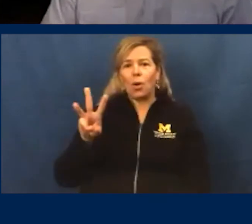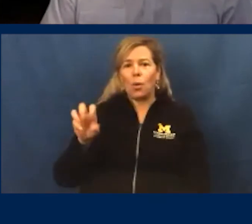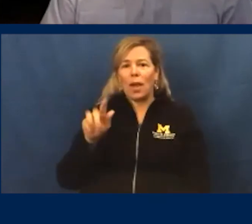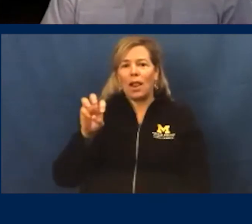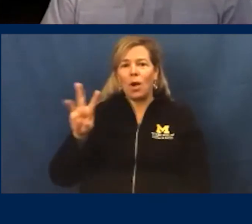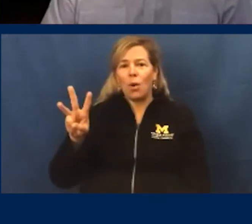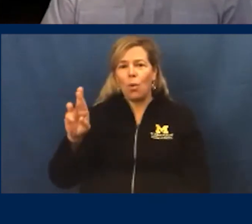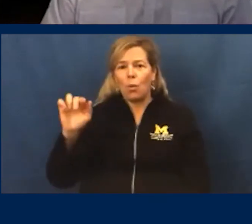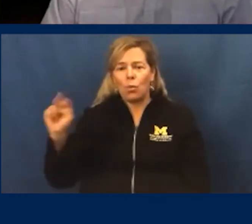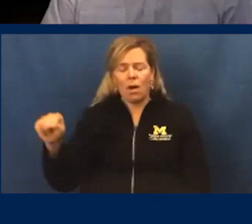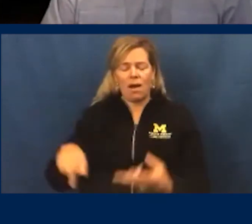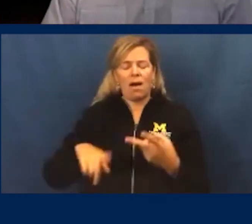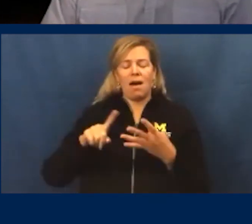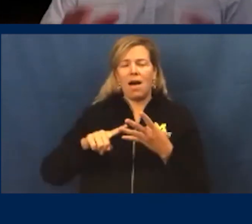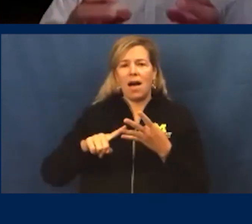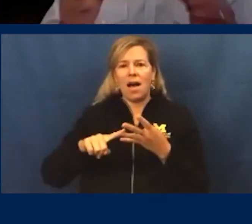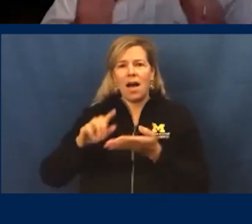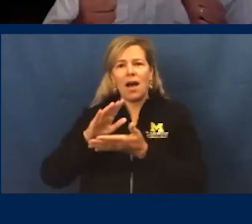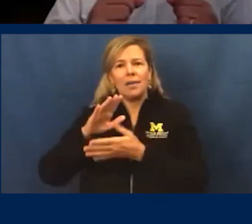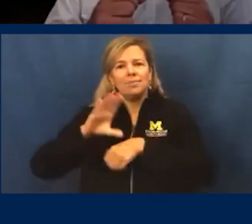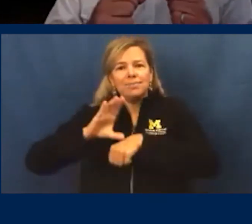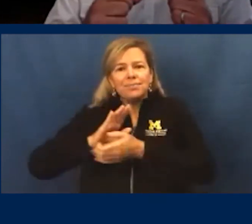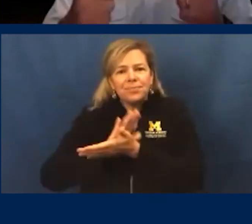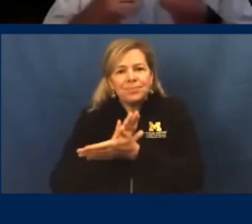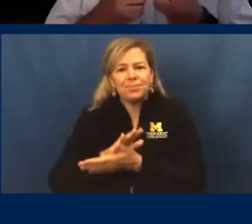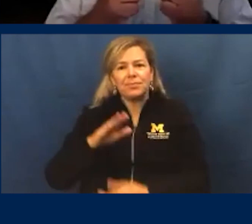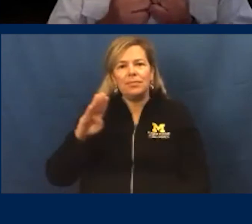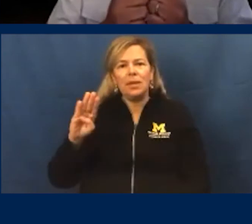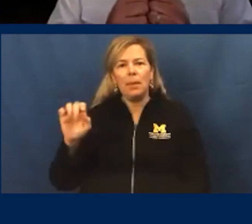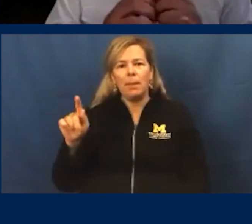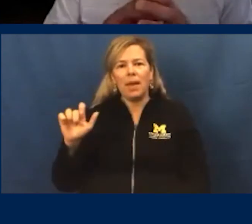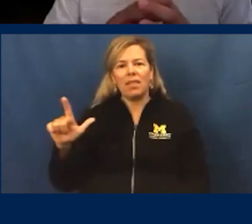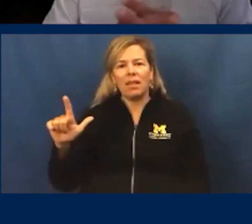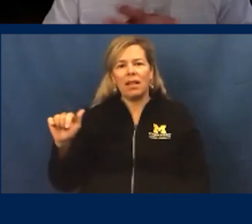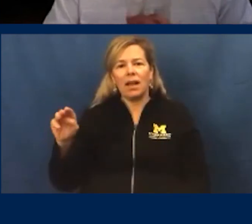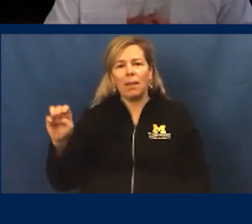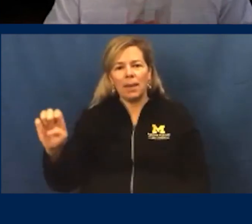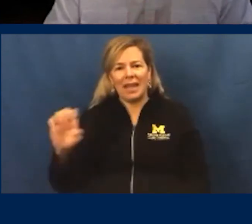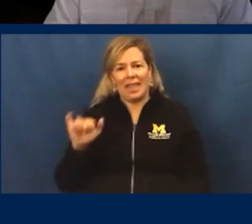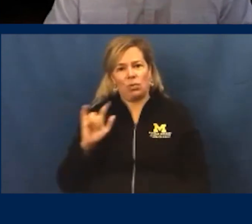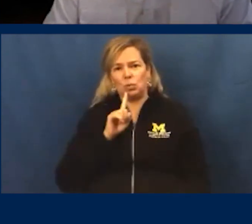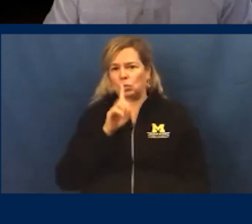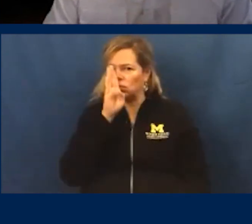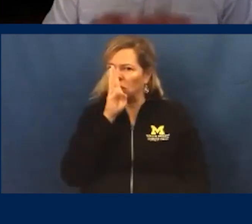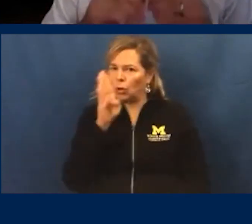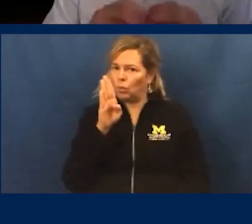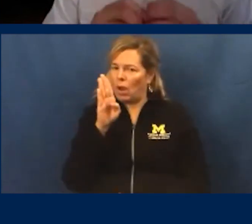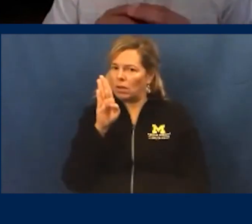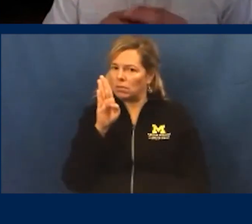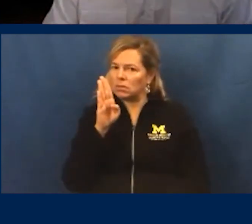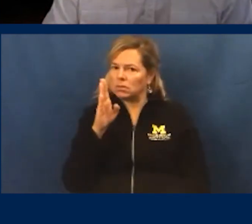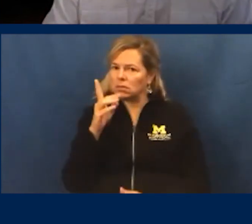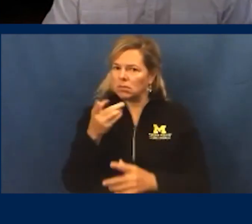AME, and those were direct result of our communication and our partnership. And so we're grateful